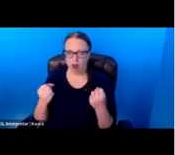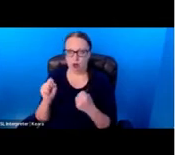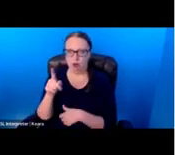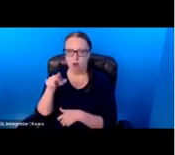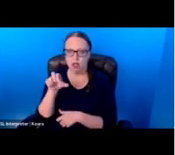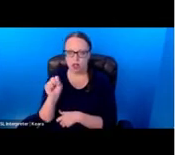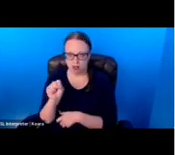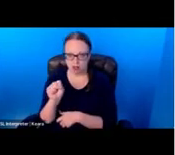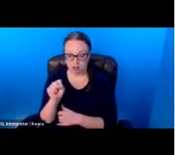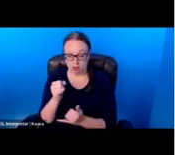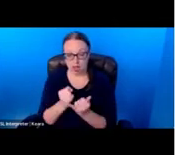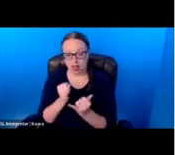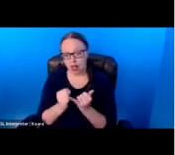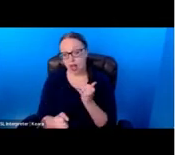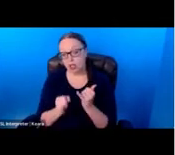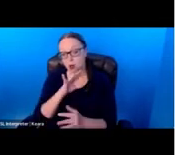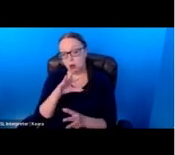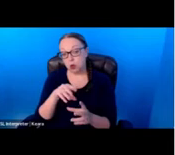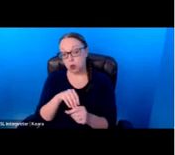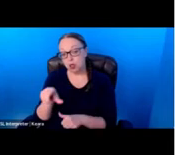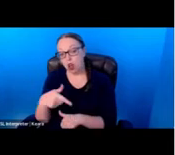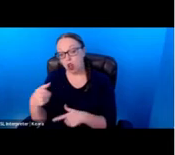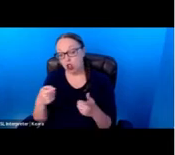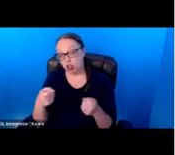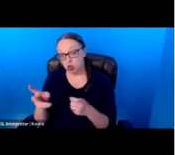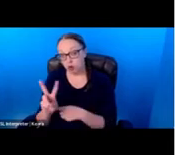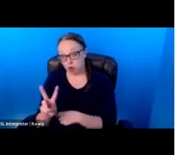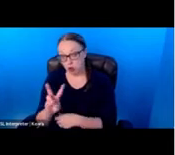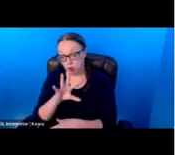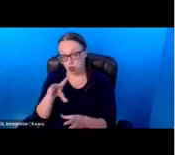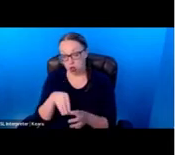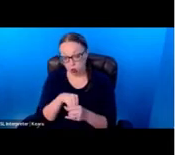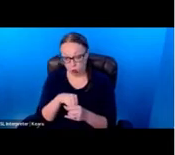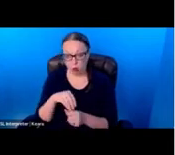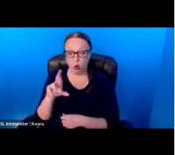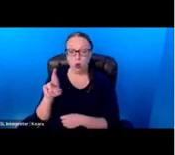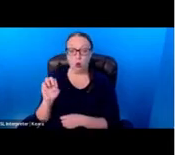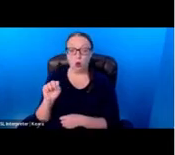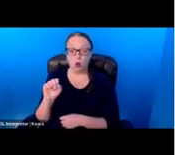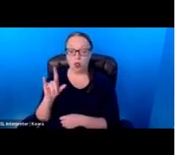Finally, we included some other control variables. These included residence type.